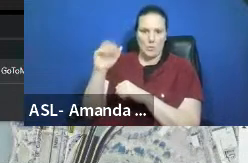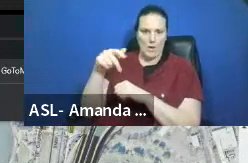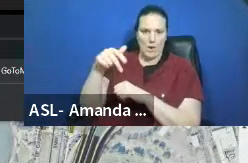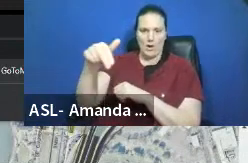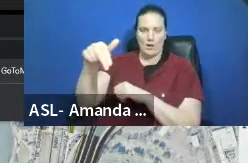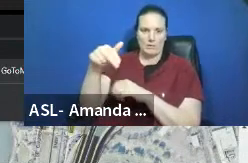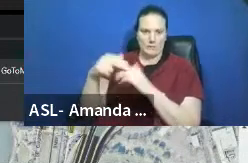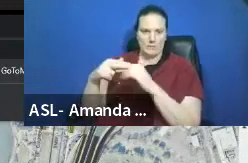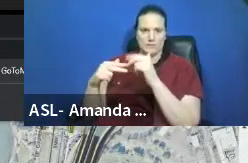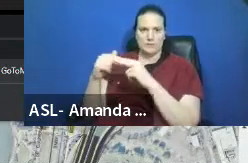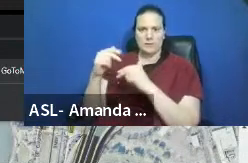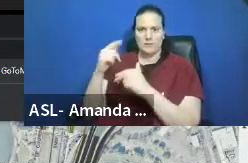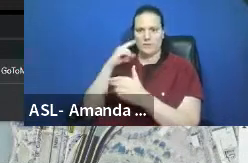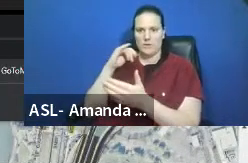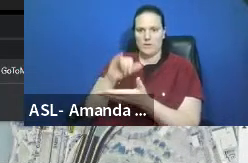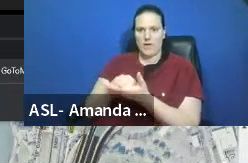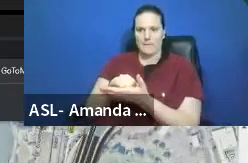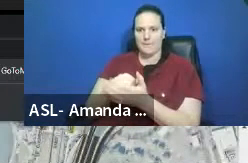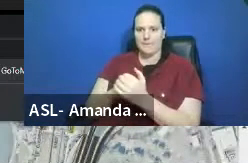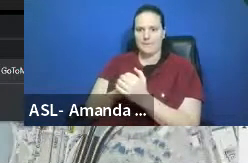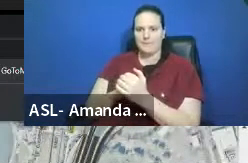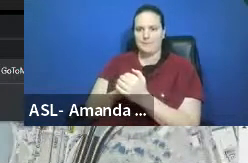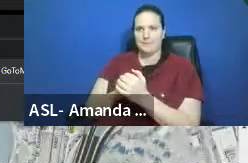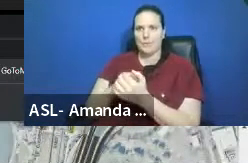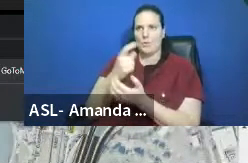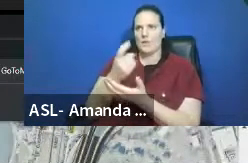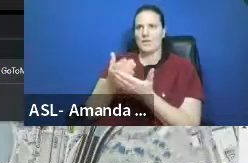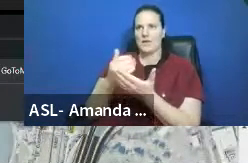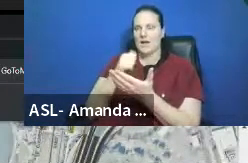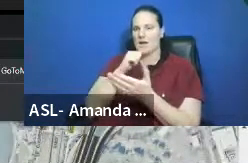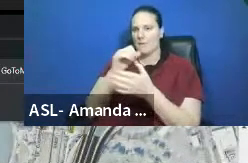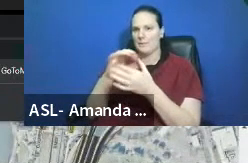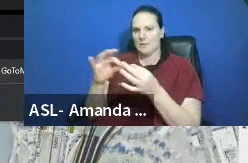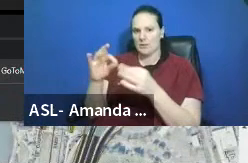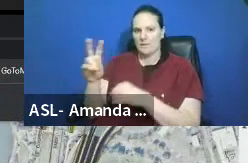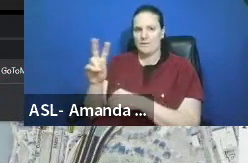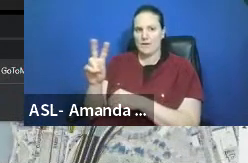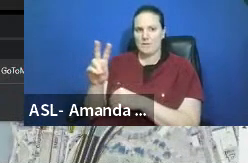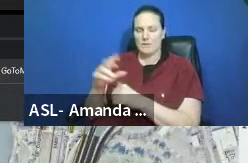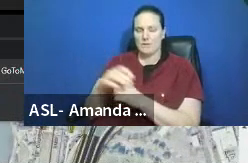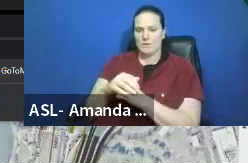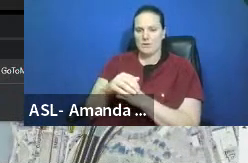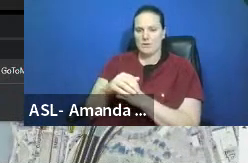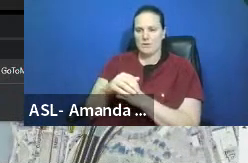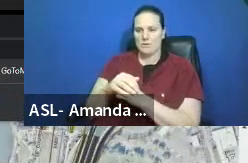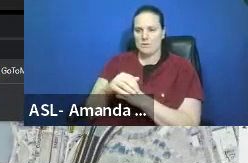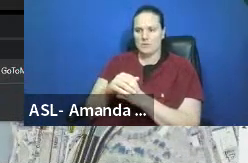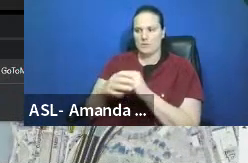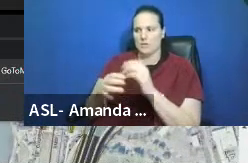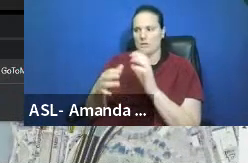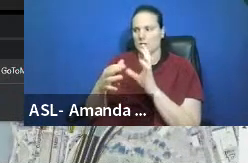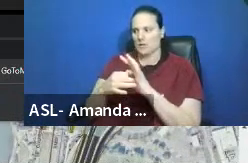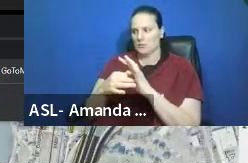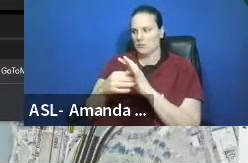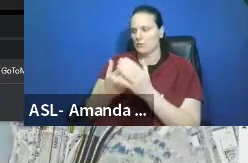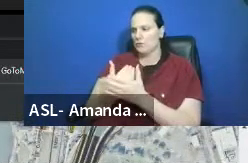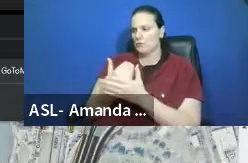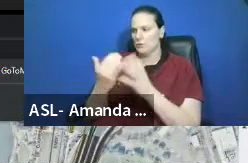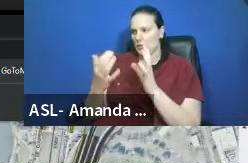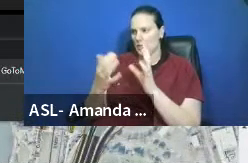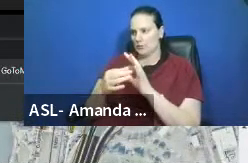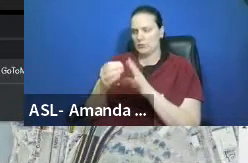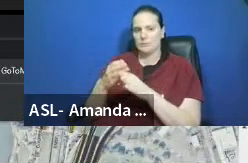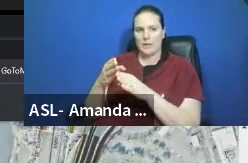those. One thing I didn't mention in Vancouver was the connection of a new connection of Main